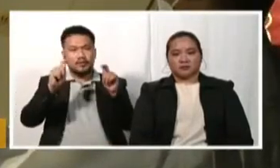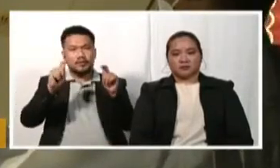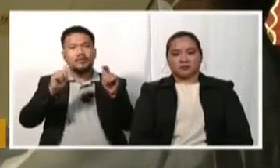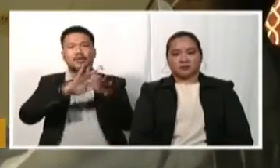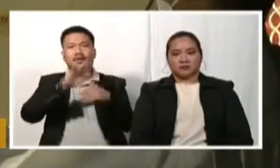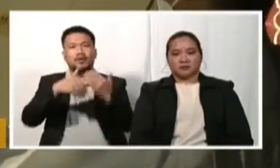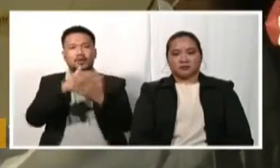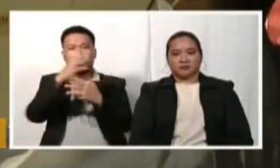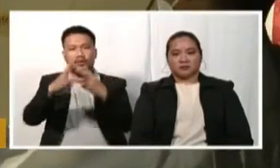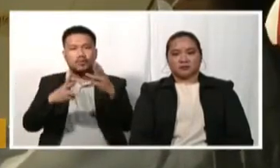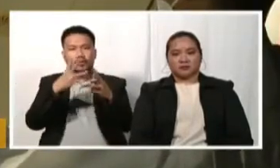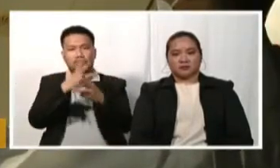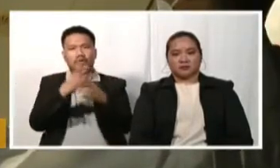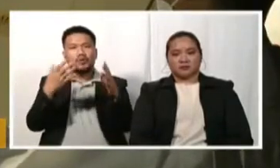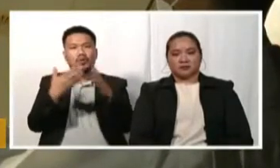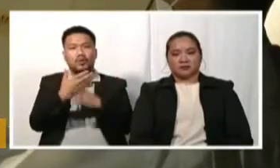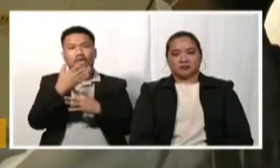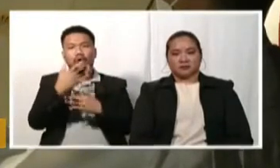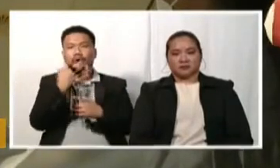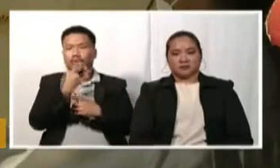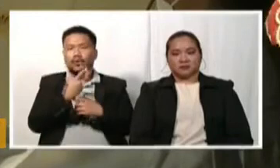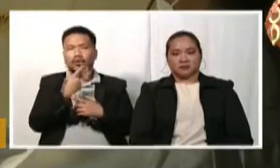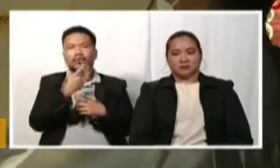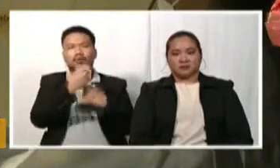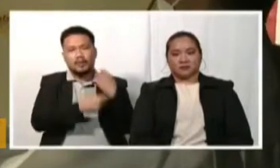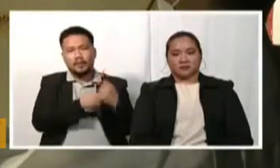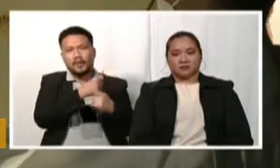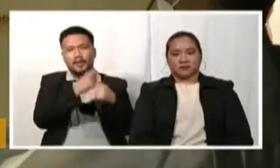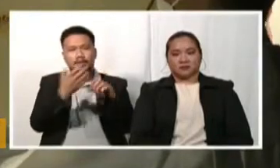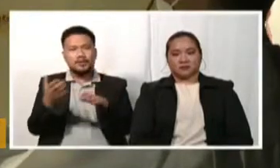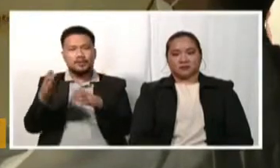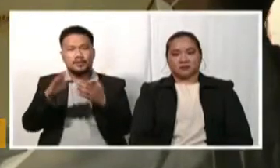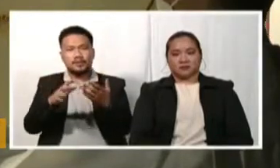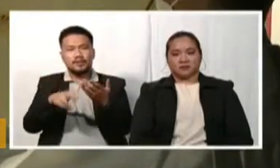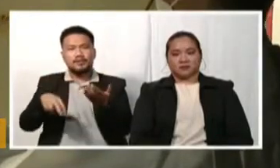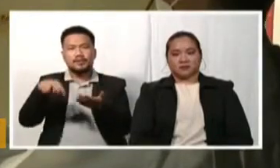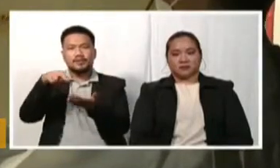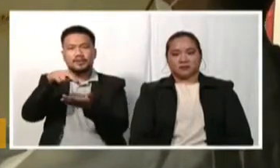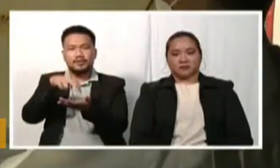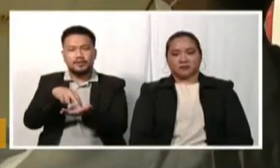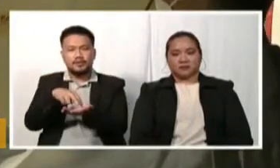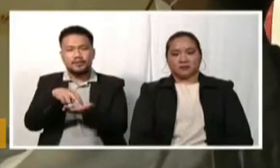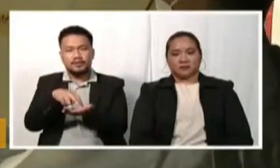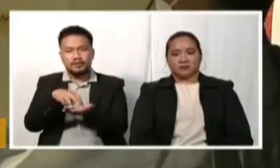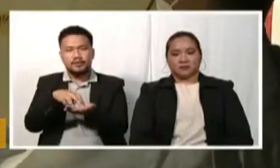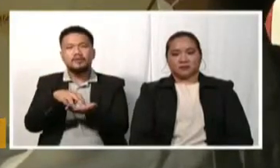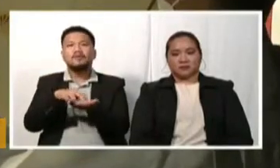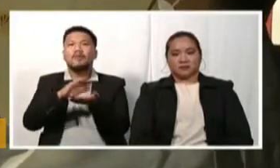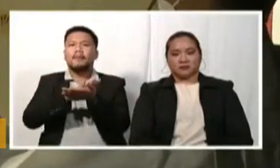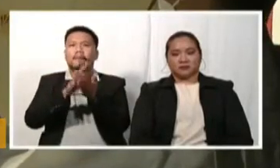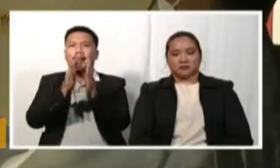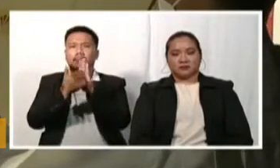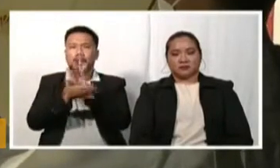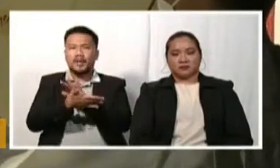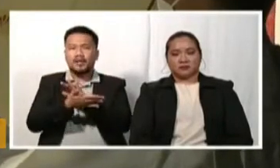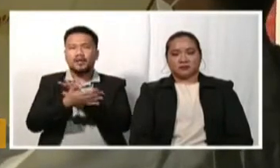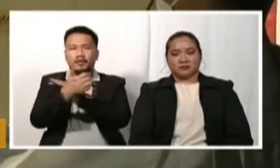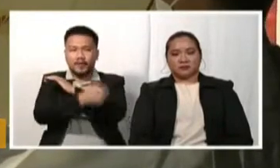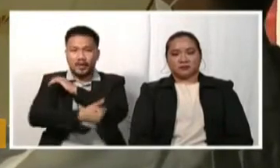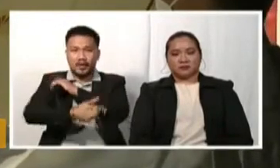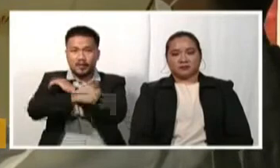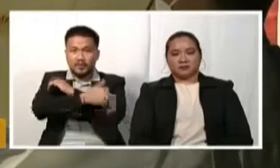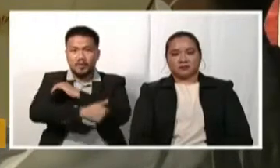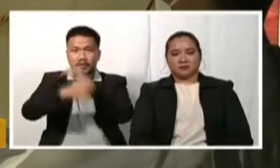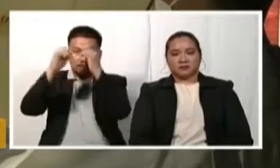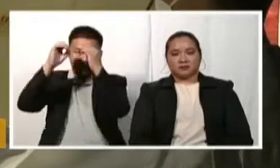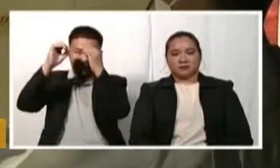through the Paschal mystery make your servant Abraham father of nations, as once you